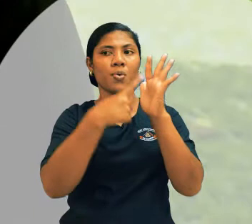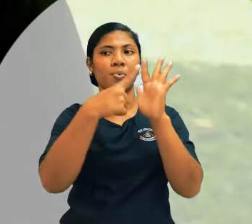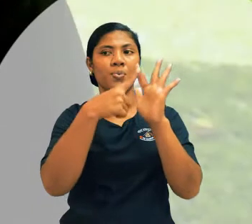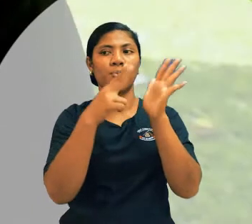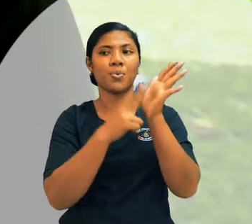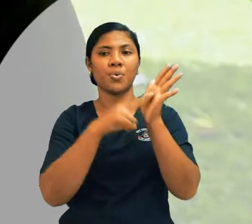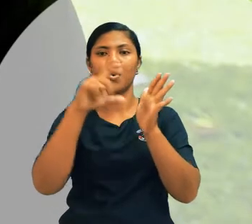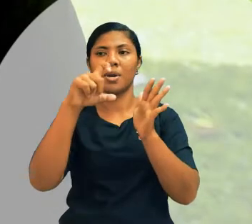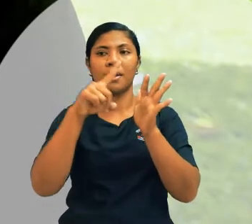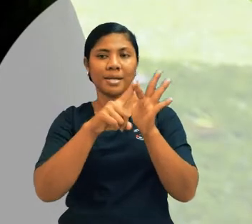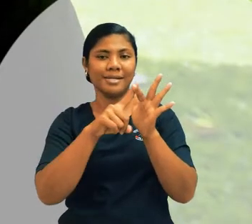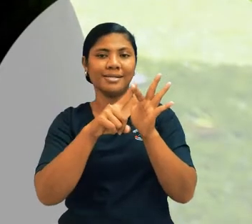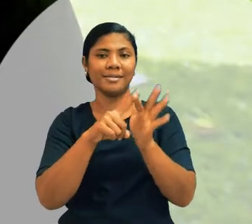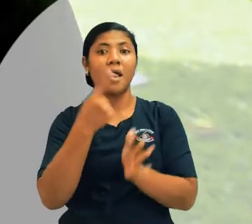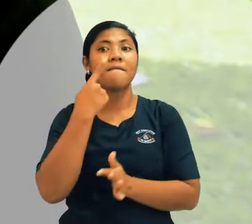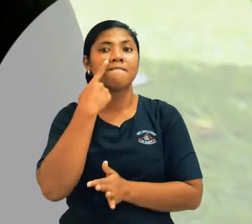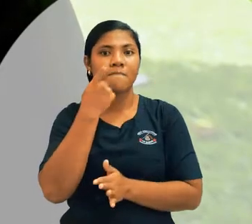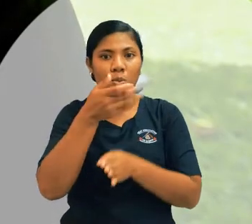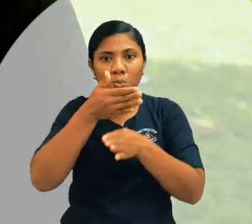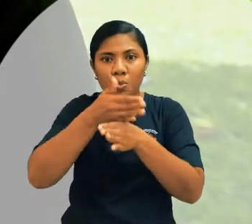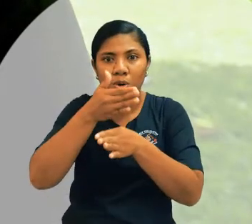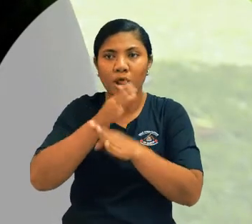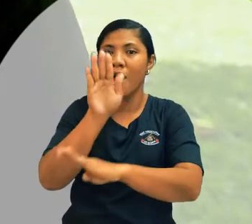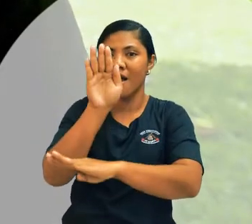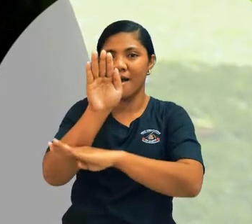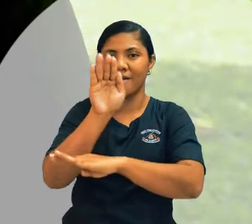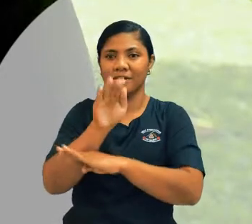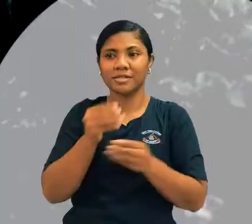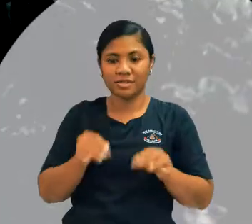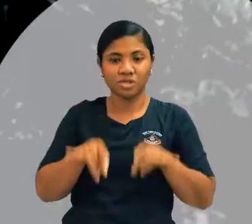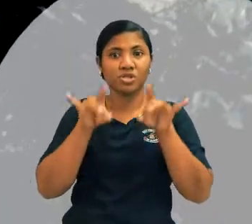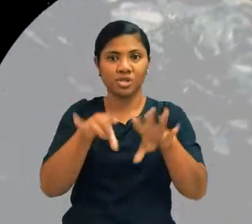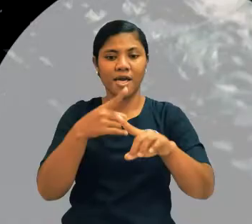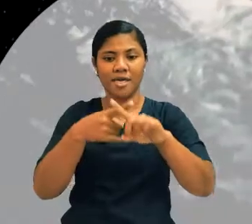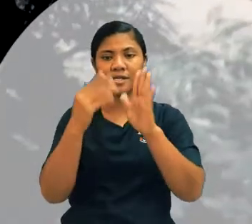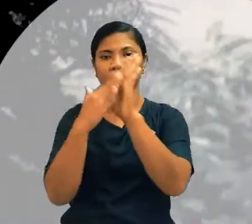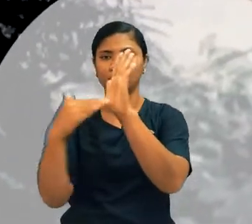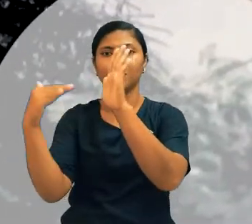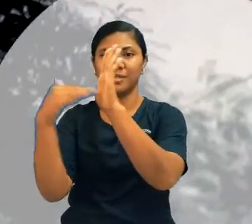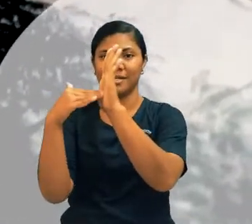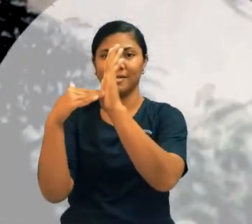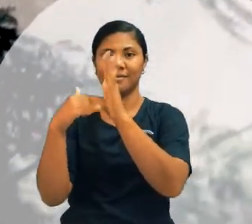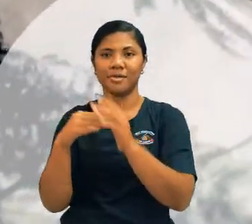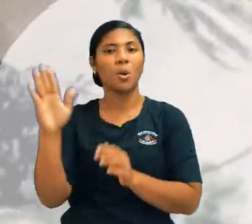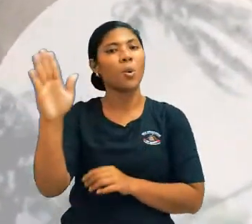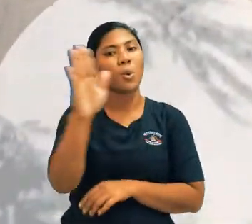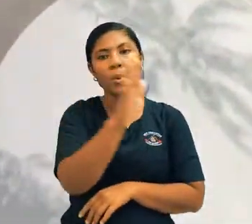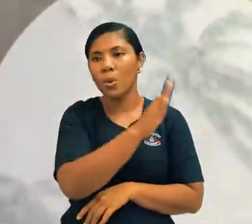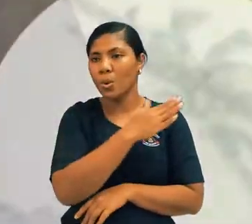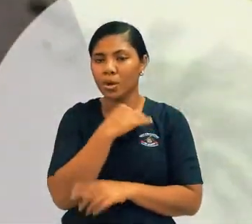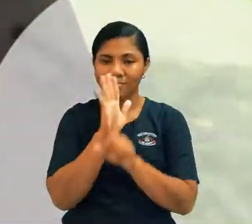employed. Olof sa soani mai peo ia iwa iasa ta itasi ele emisi lava i tupe la fo